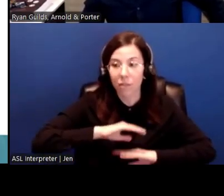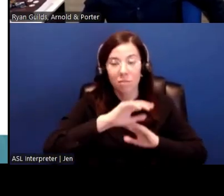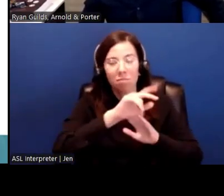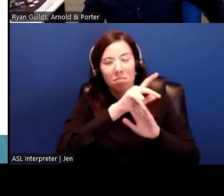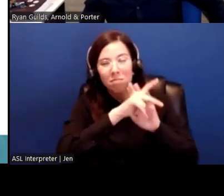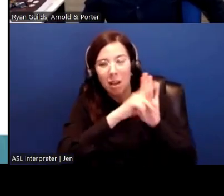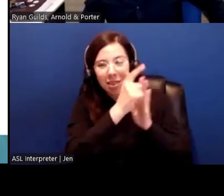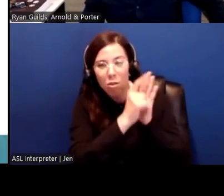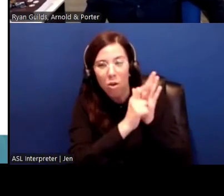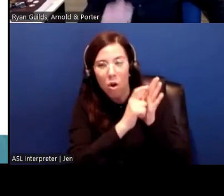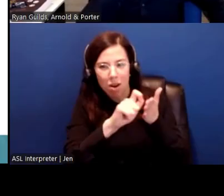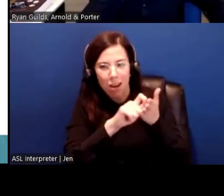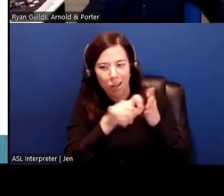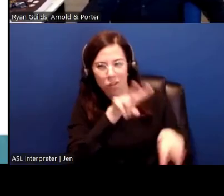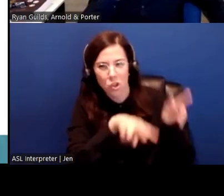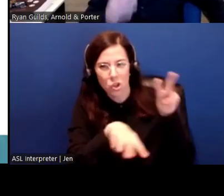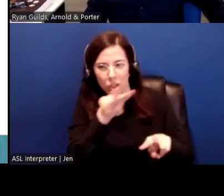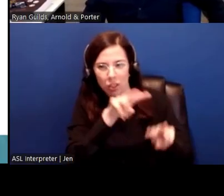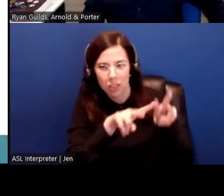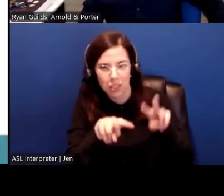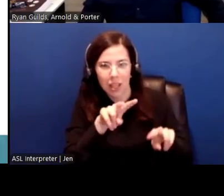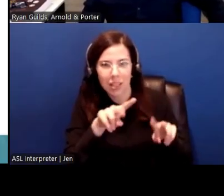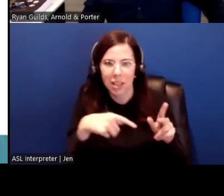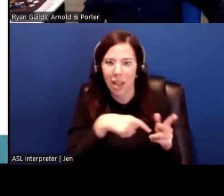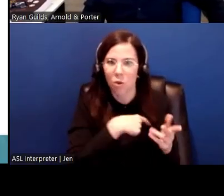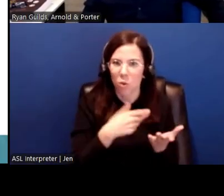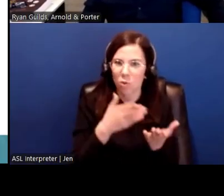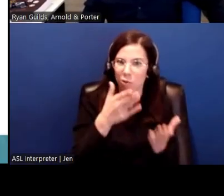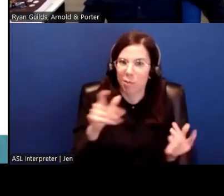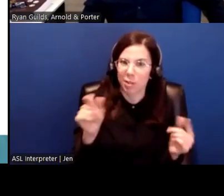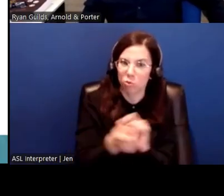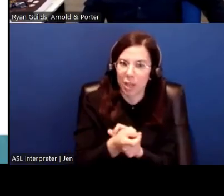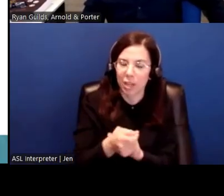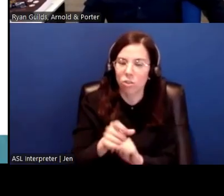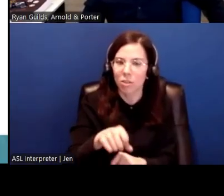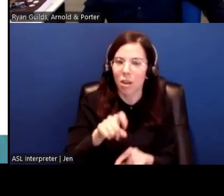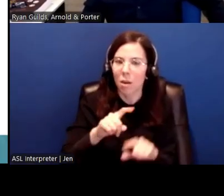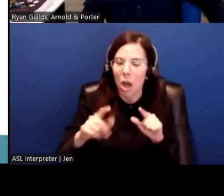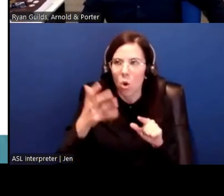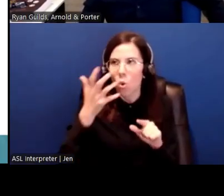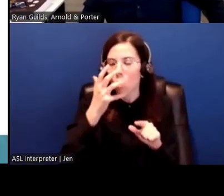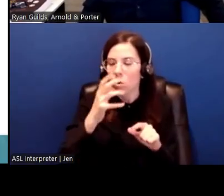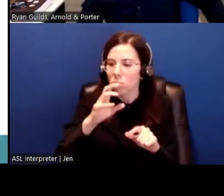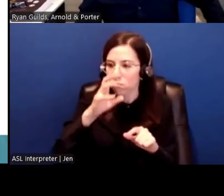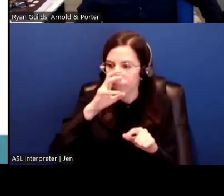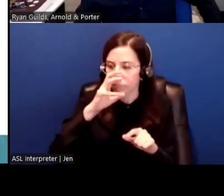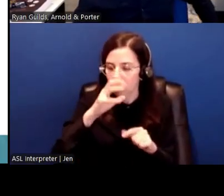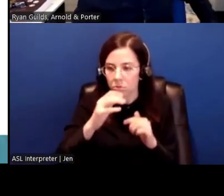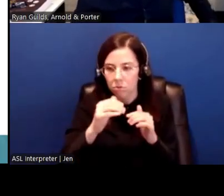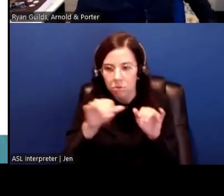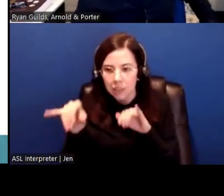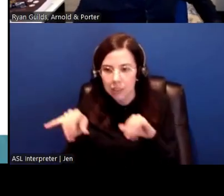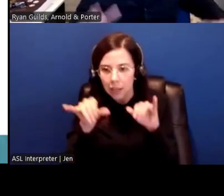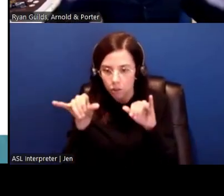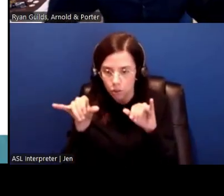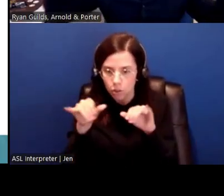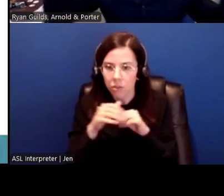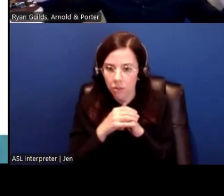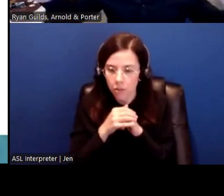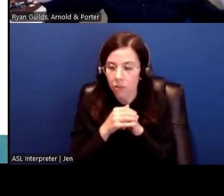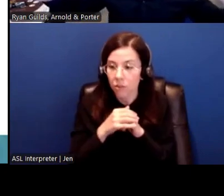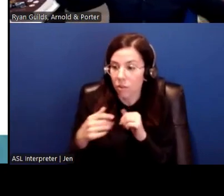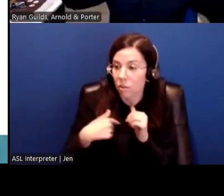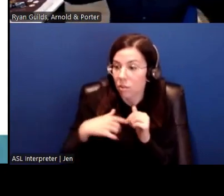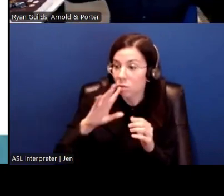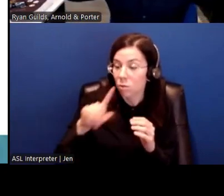at, and the DAC IPAD has made recommendations to change, but it is an extremely high standard for relief. And when I talk